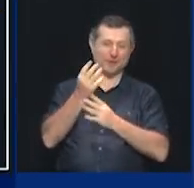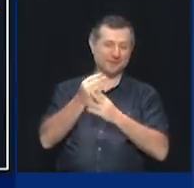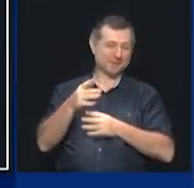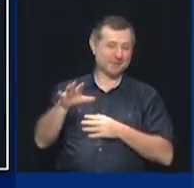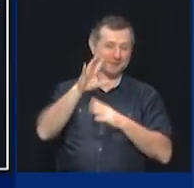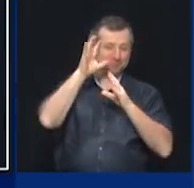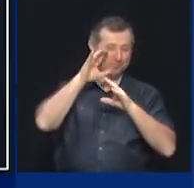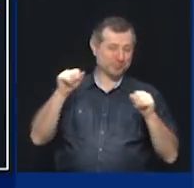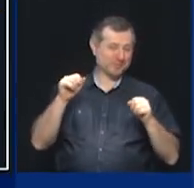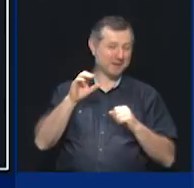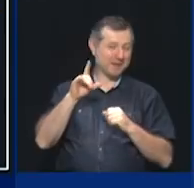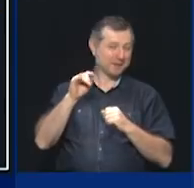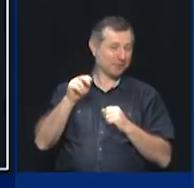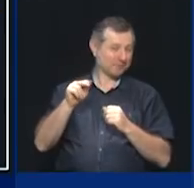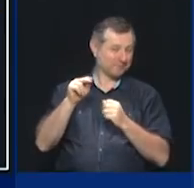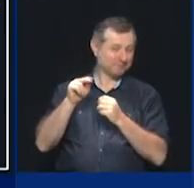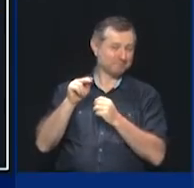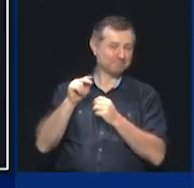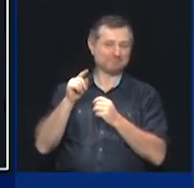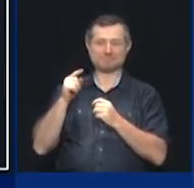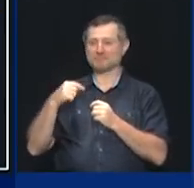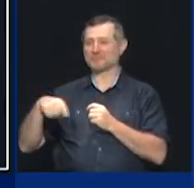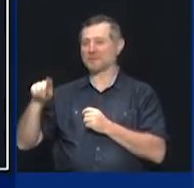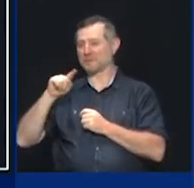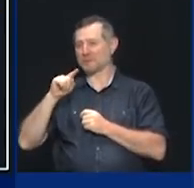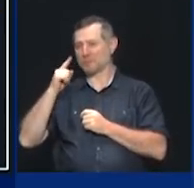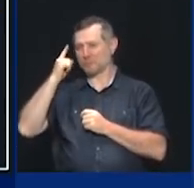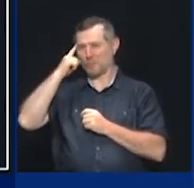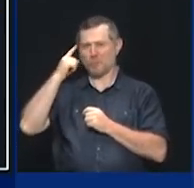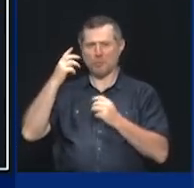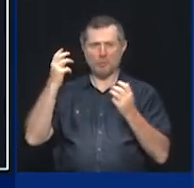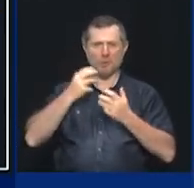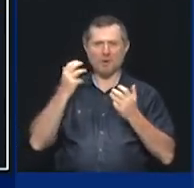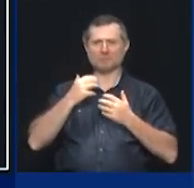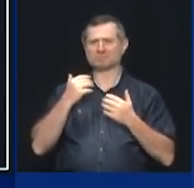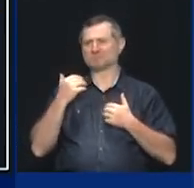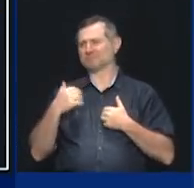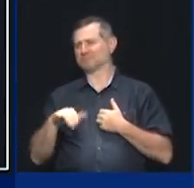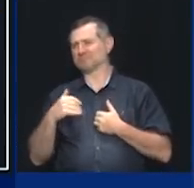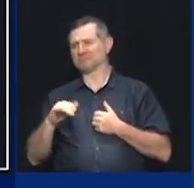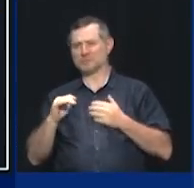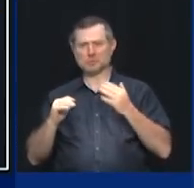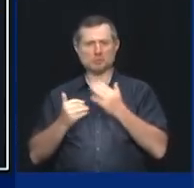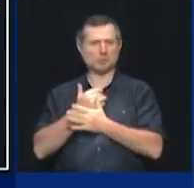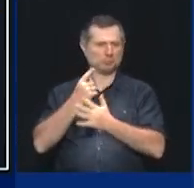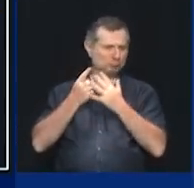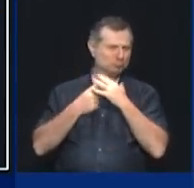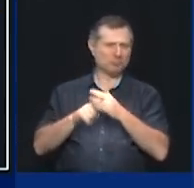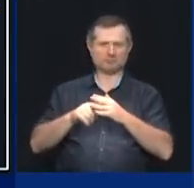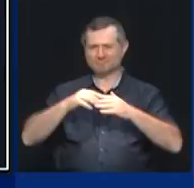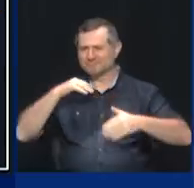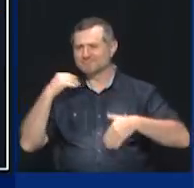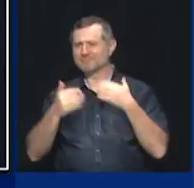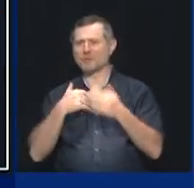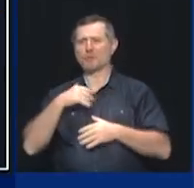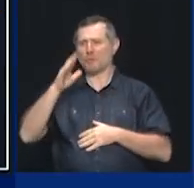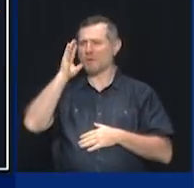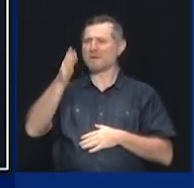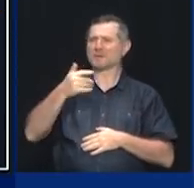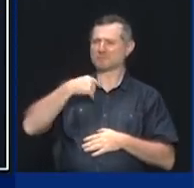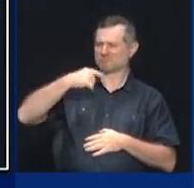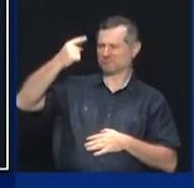president. We thought this was a new day, that we actually were going to have a smart, safe gun